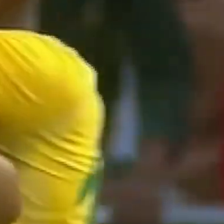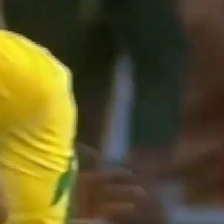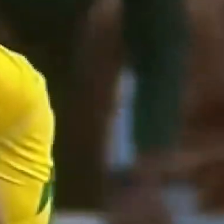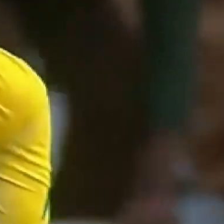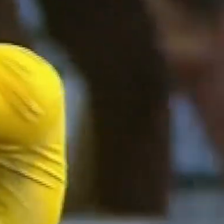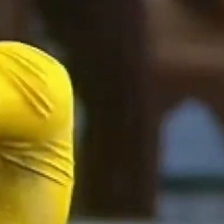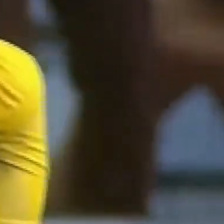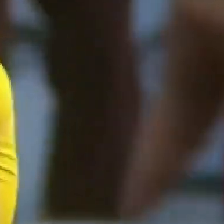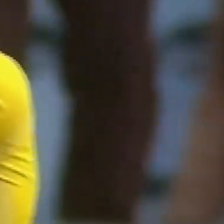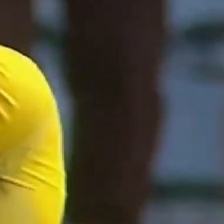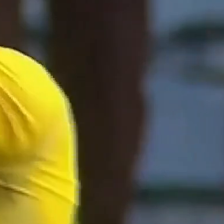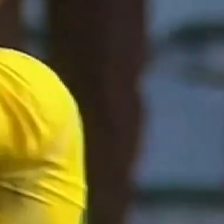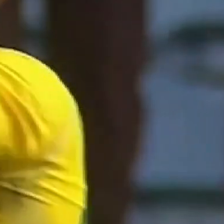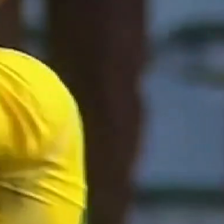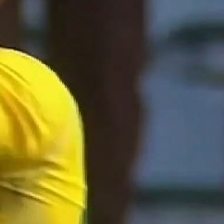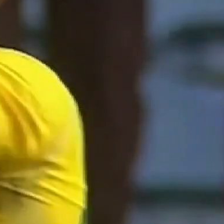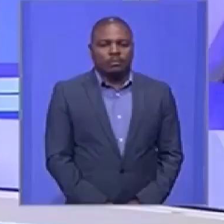swiftly.